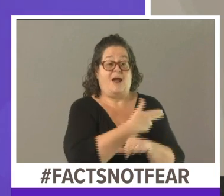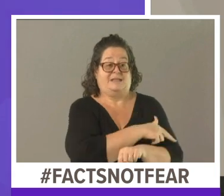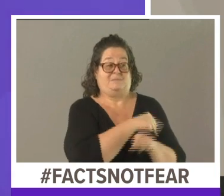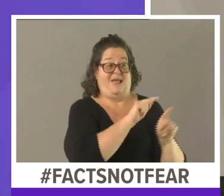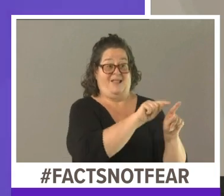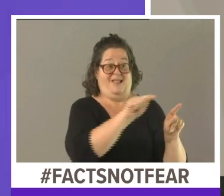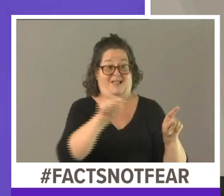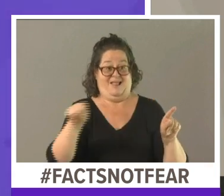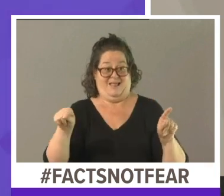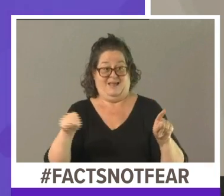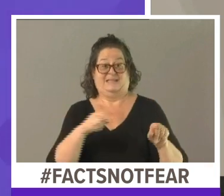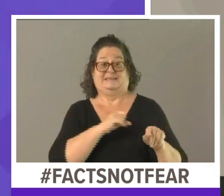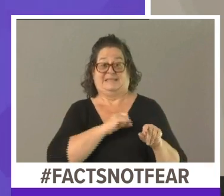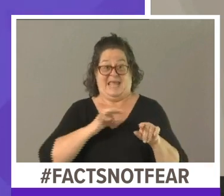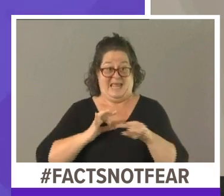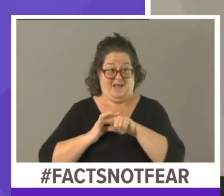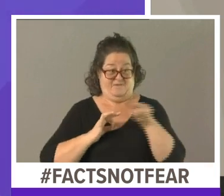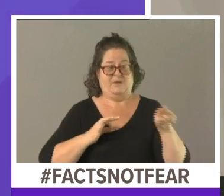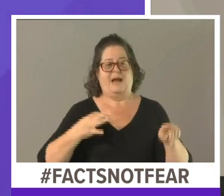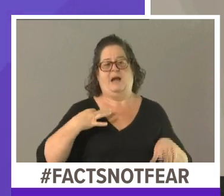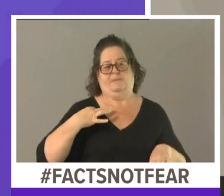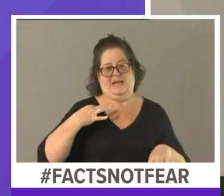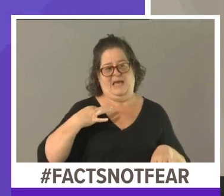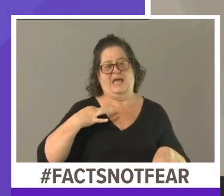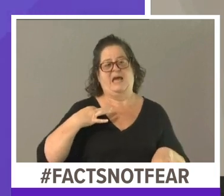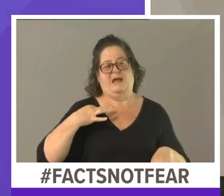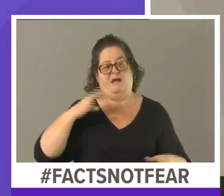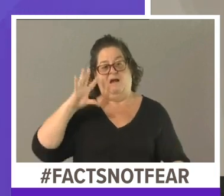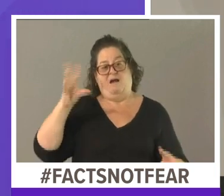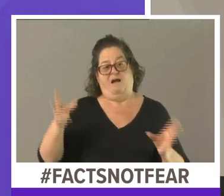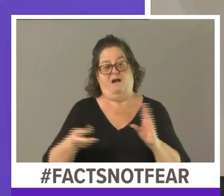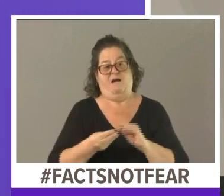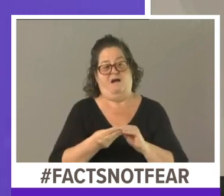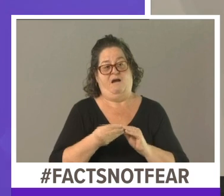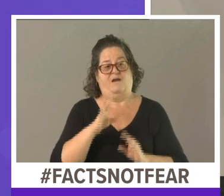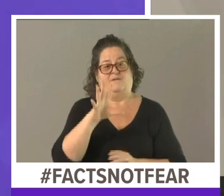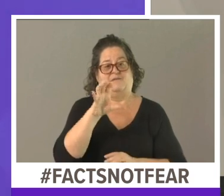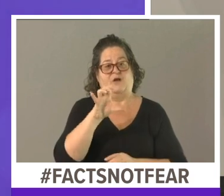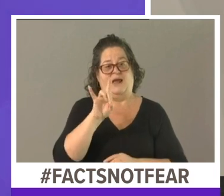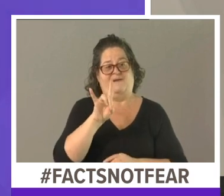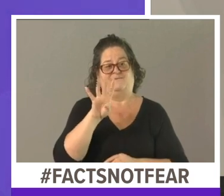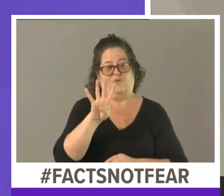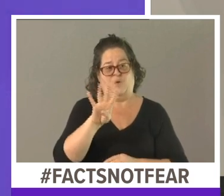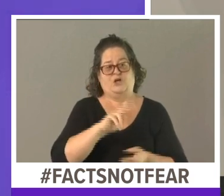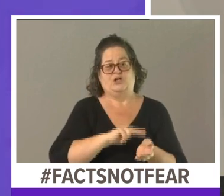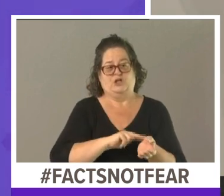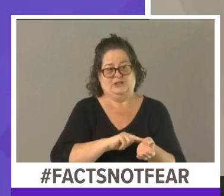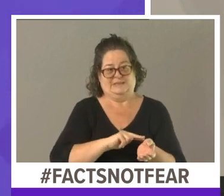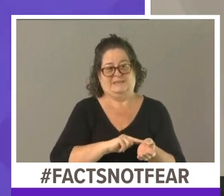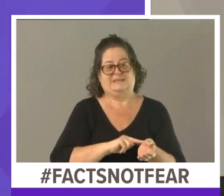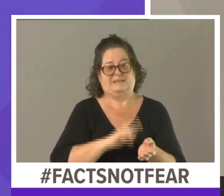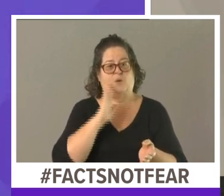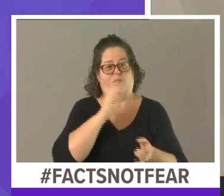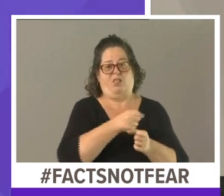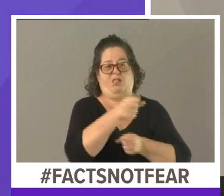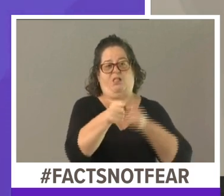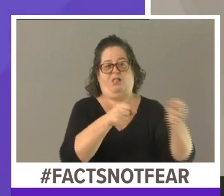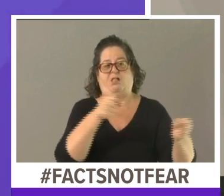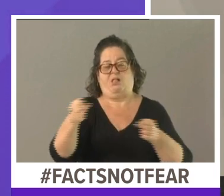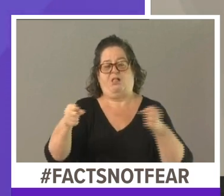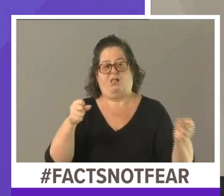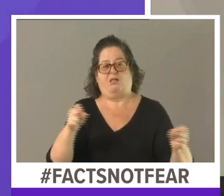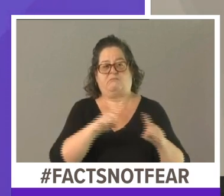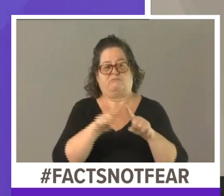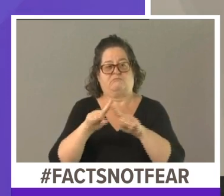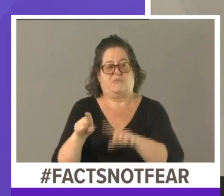584 nurses will be provided to aid 21 hospitals around the state. It's 250 inpatient or medical